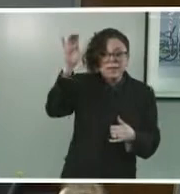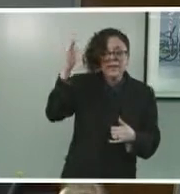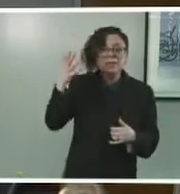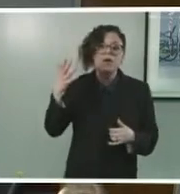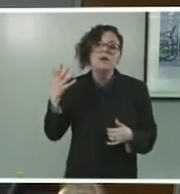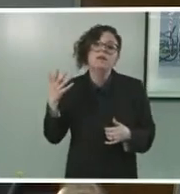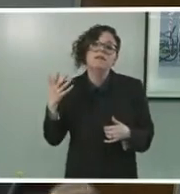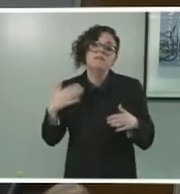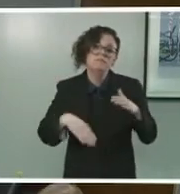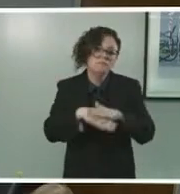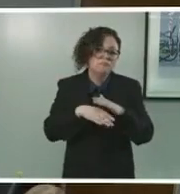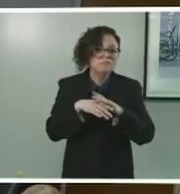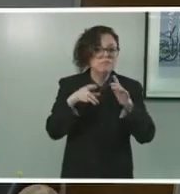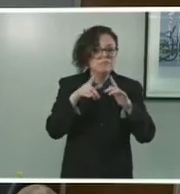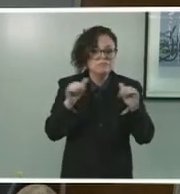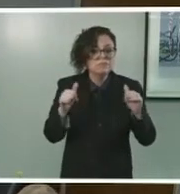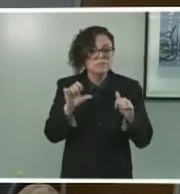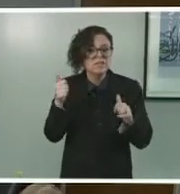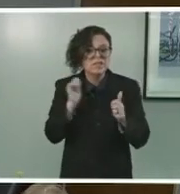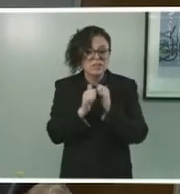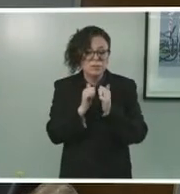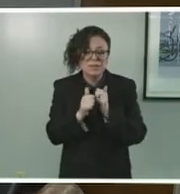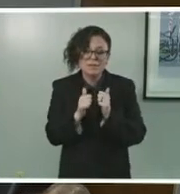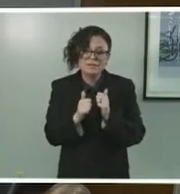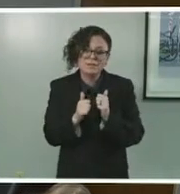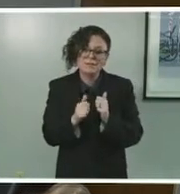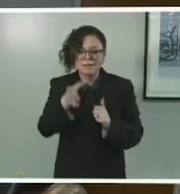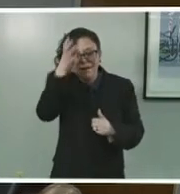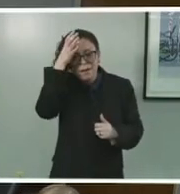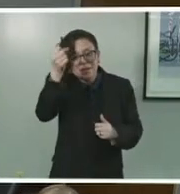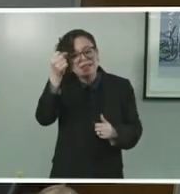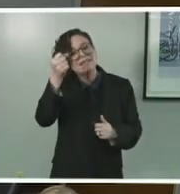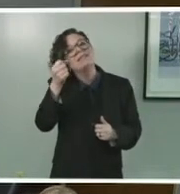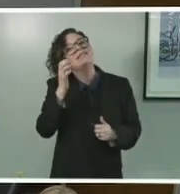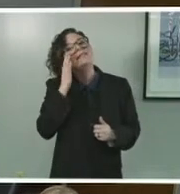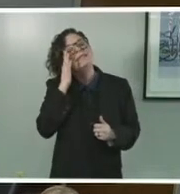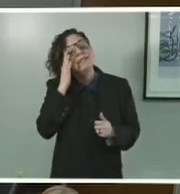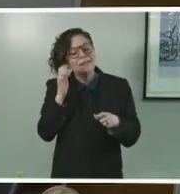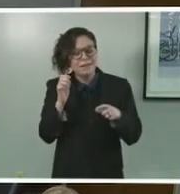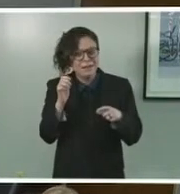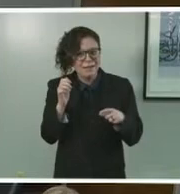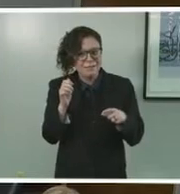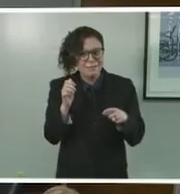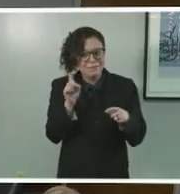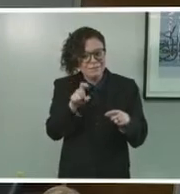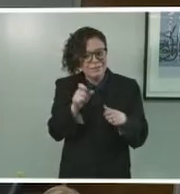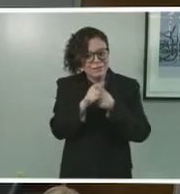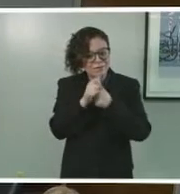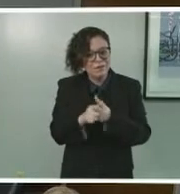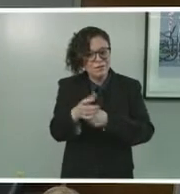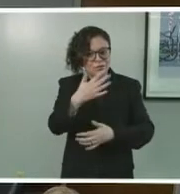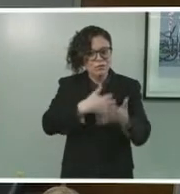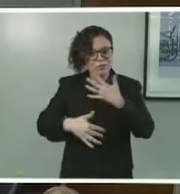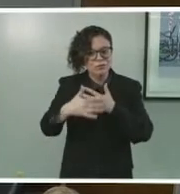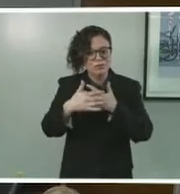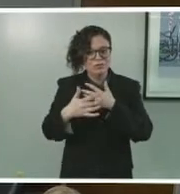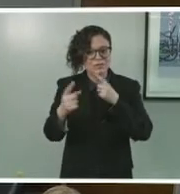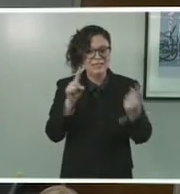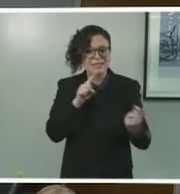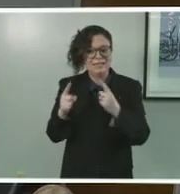common sense and exercise and practice social distancing. If we use the example of